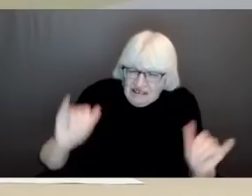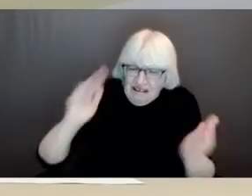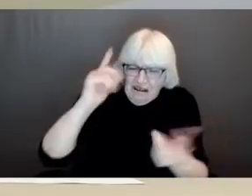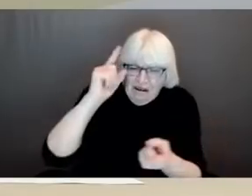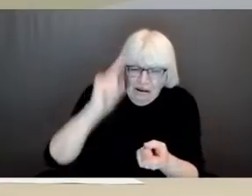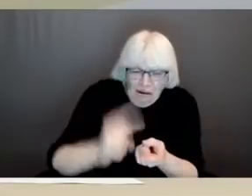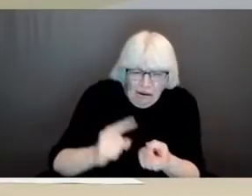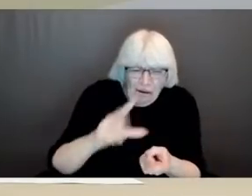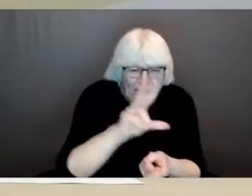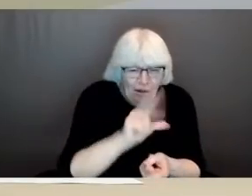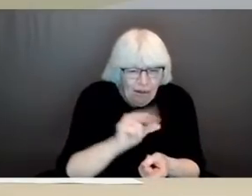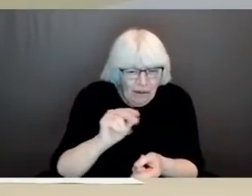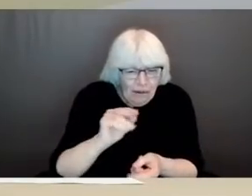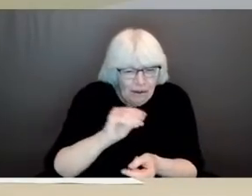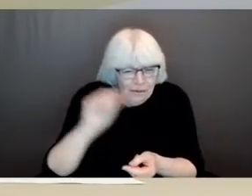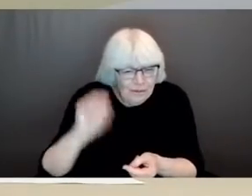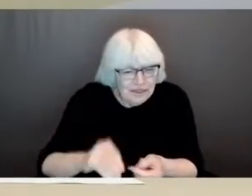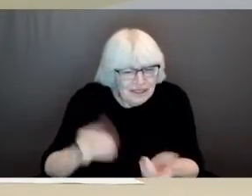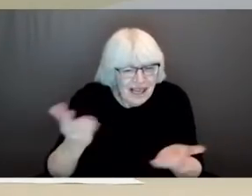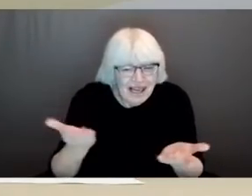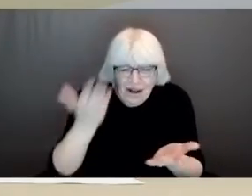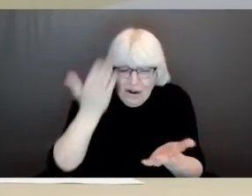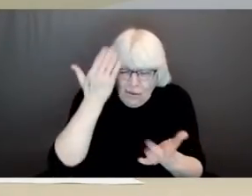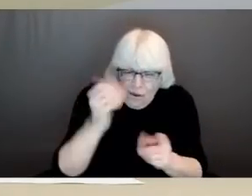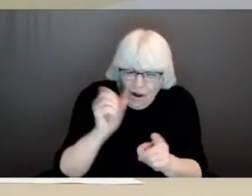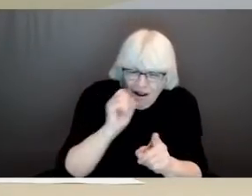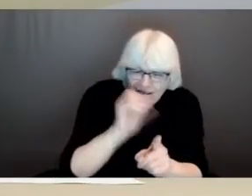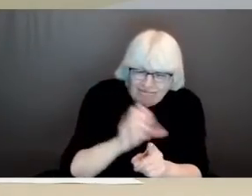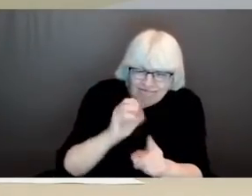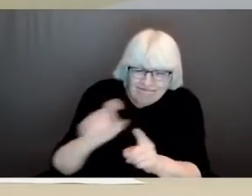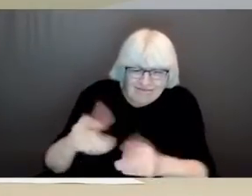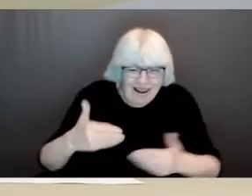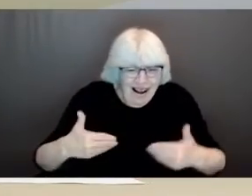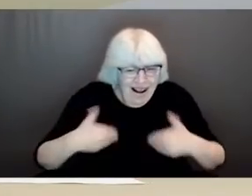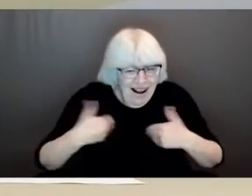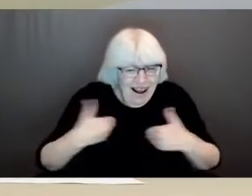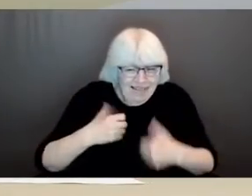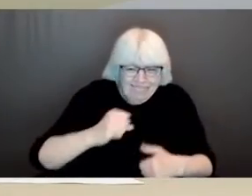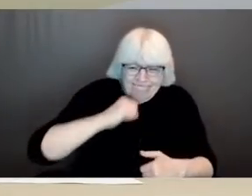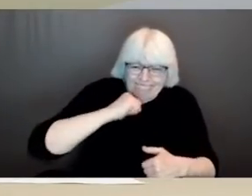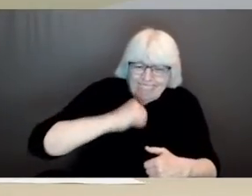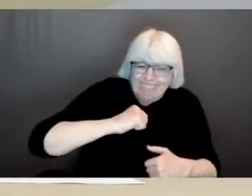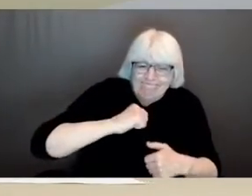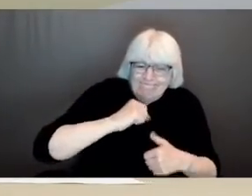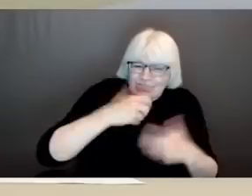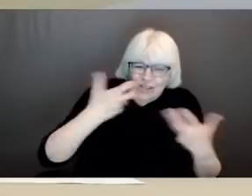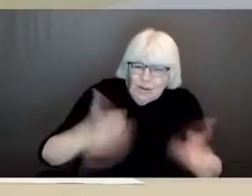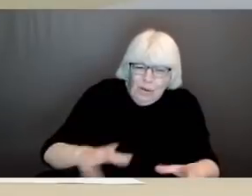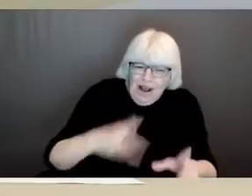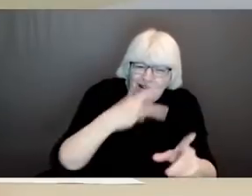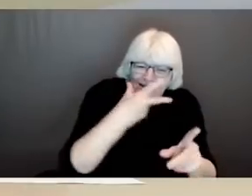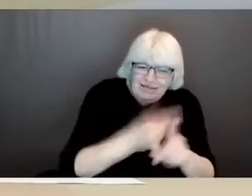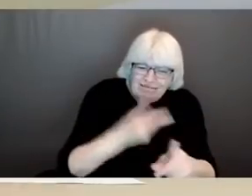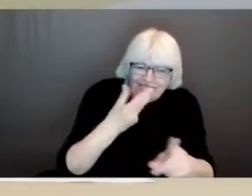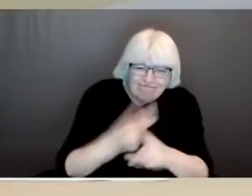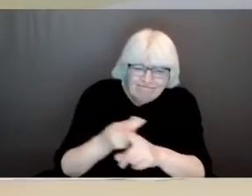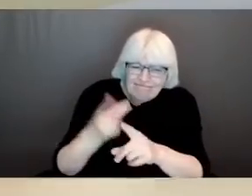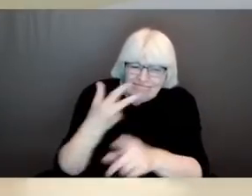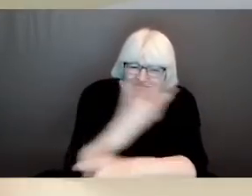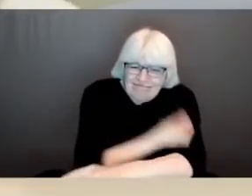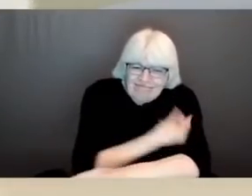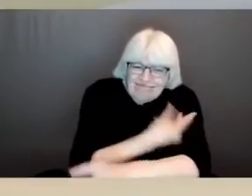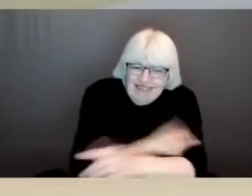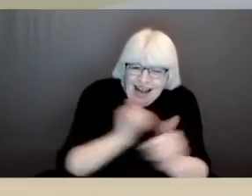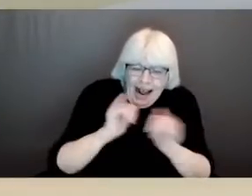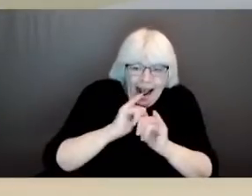is stopping people in that age group from getting vaccinated, and I guess what more could be done to get that rate up? Steve, so I